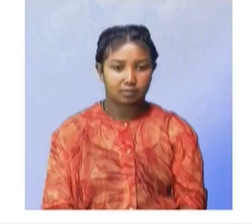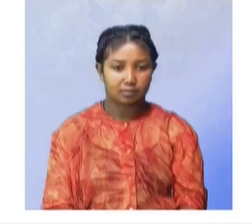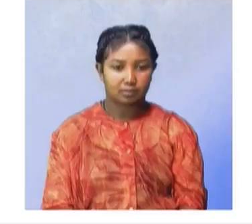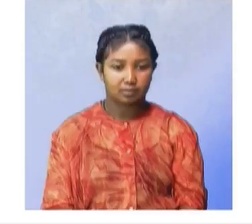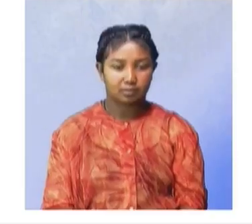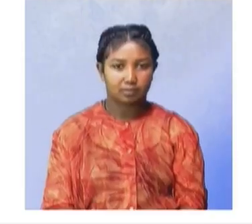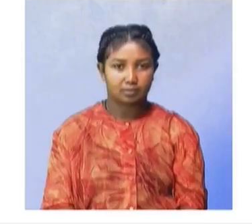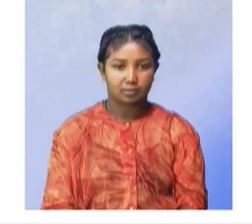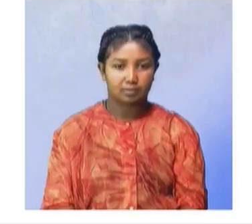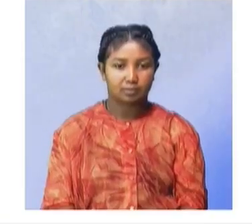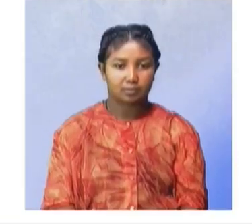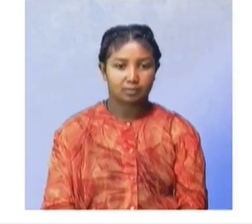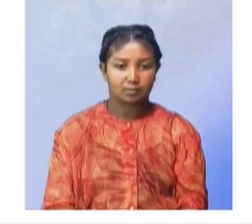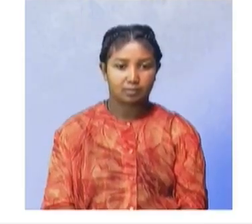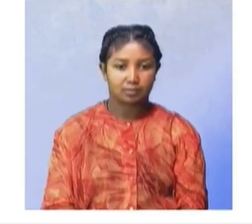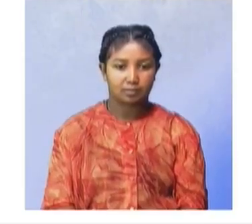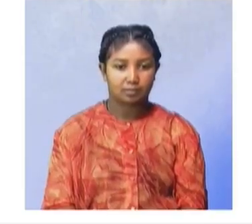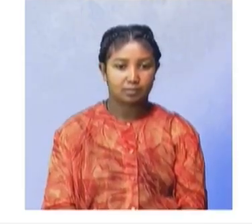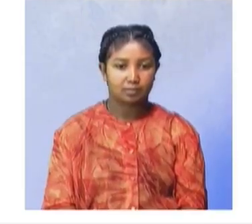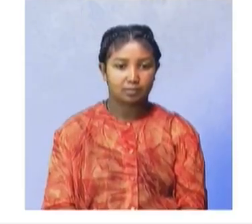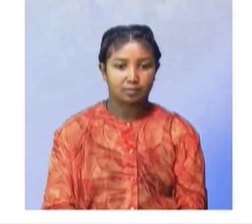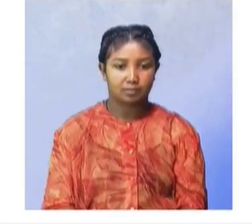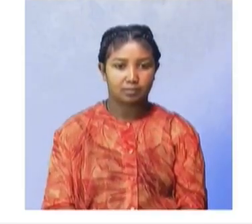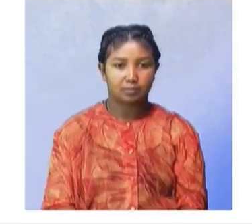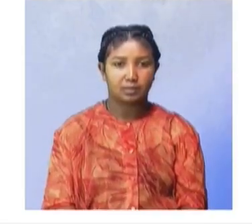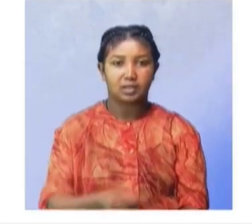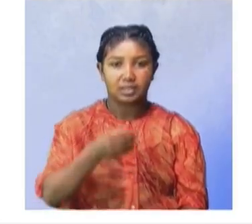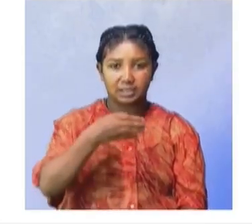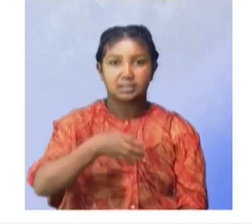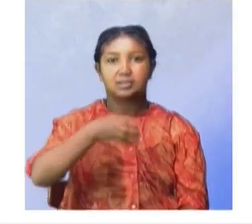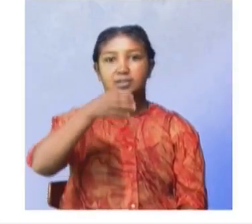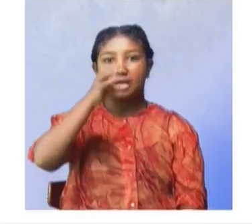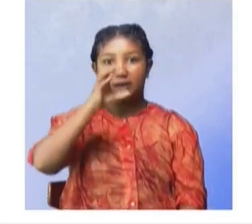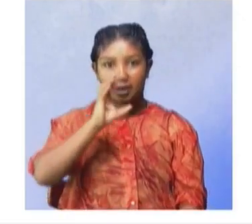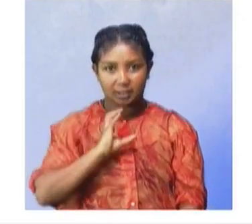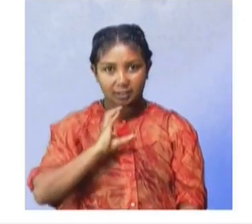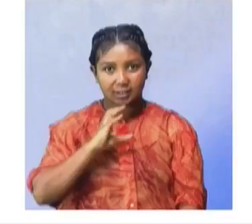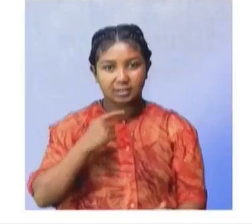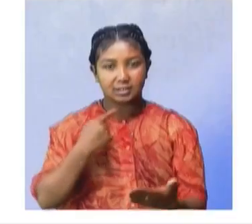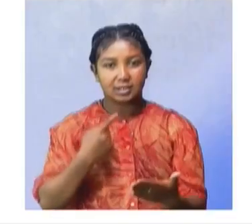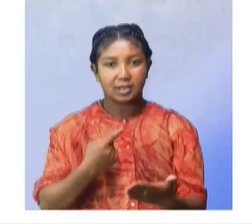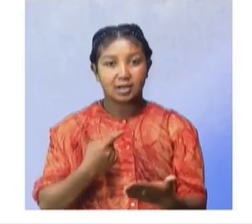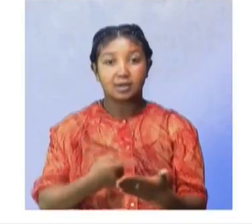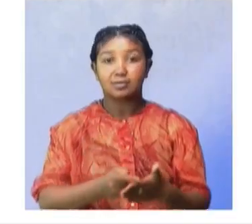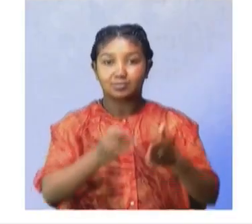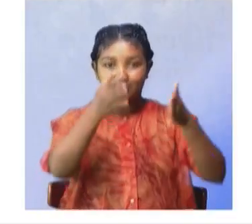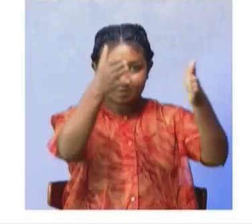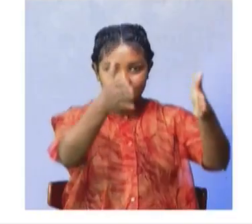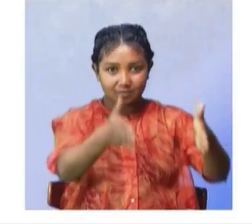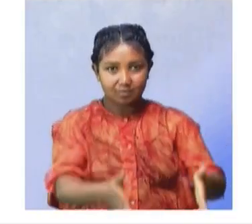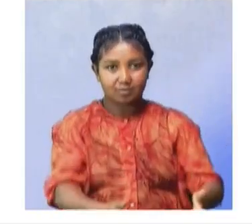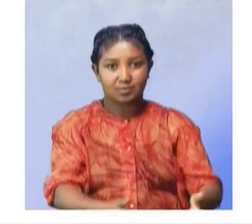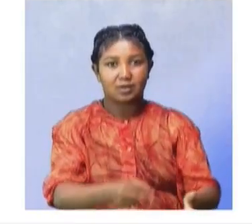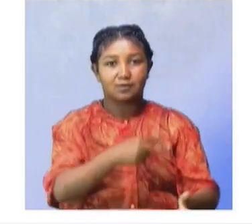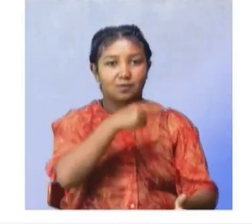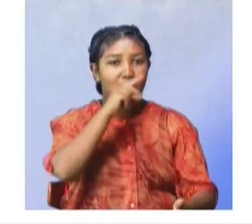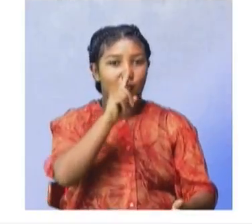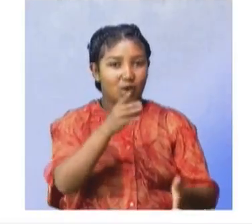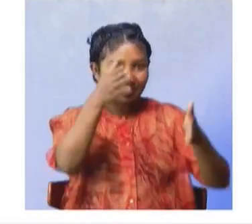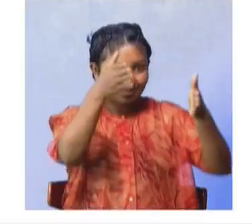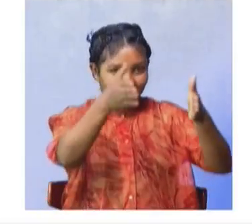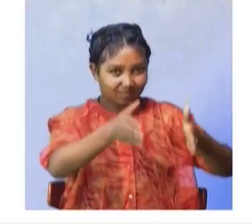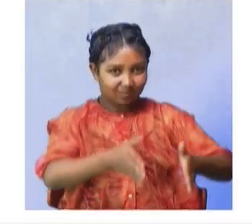Here is the questions.